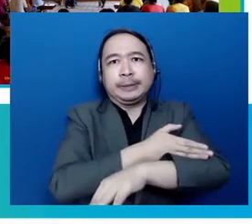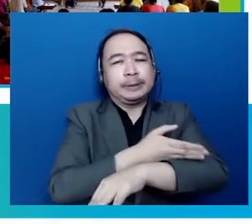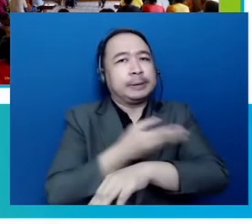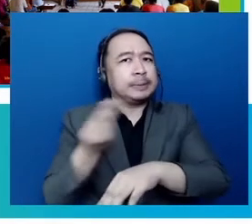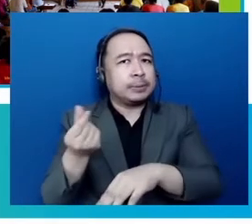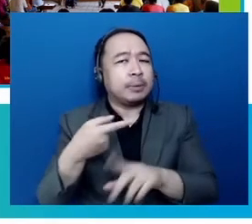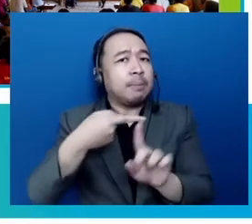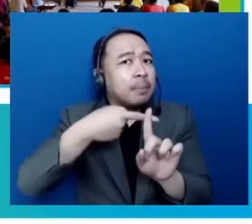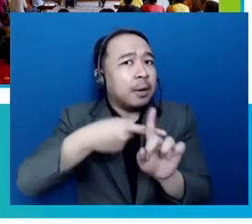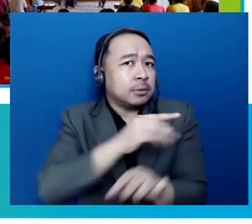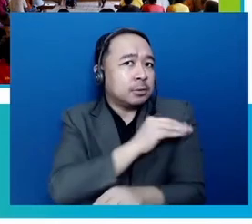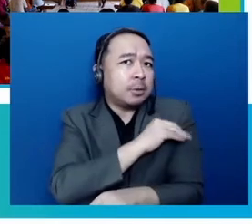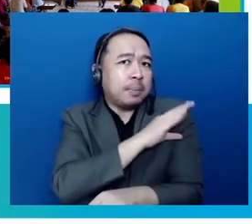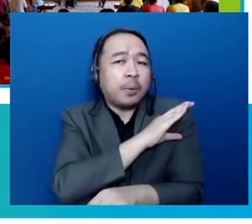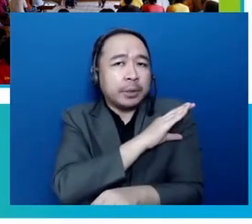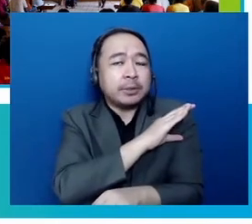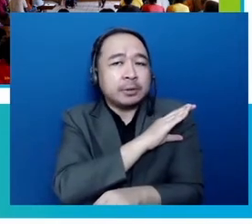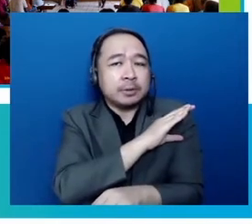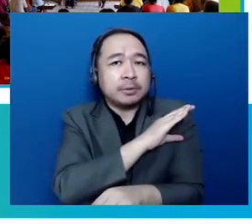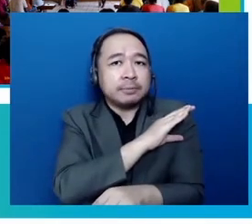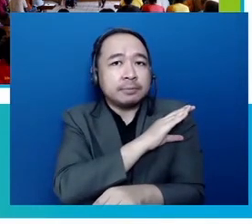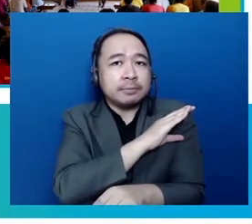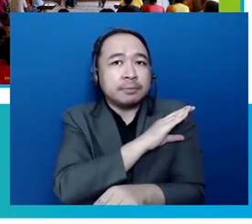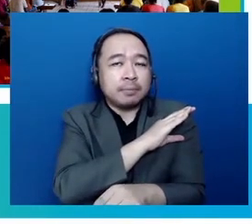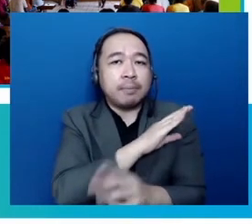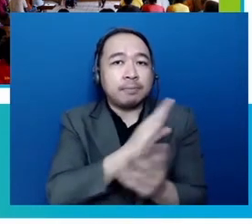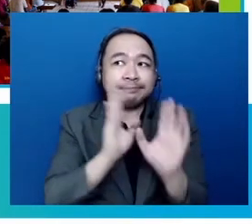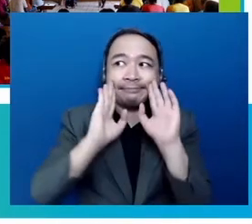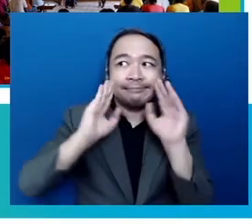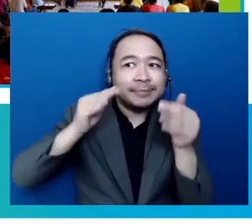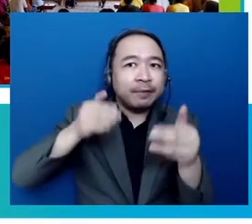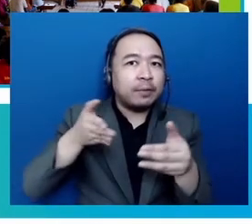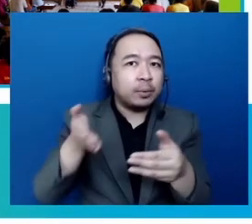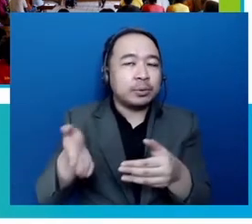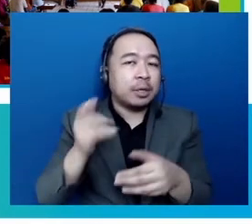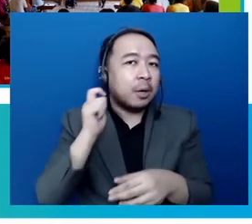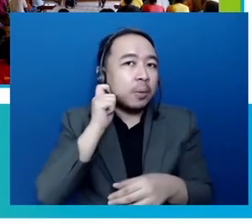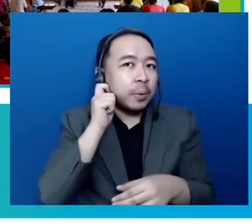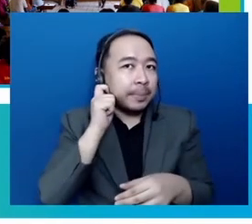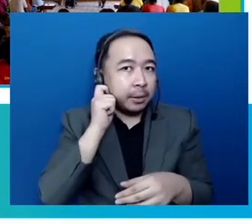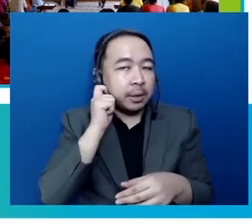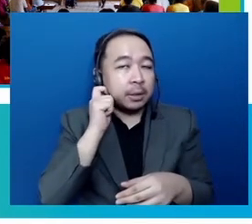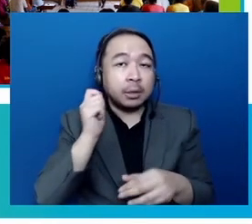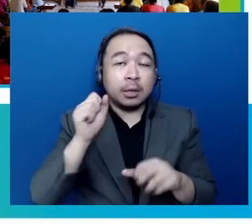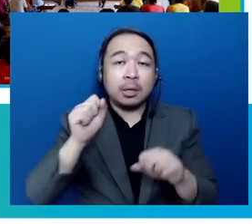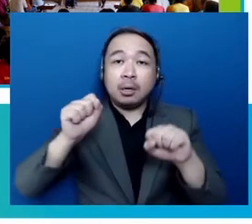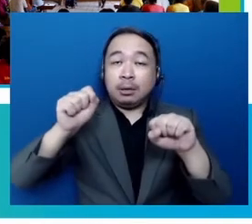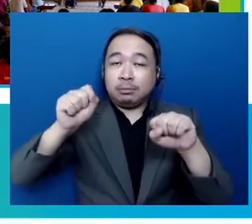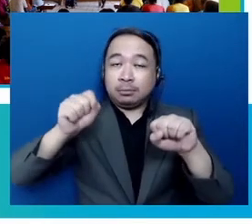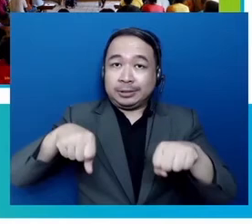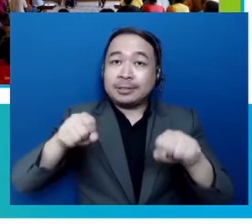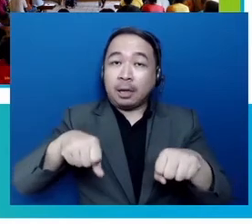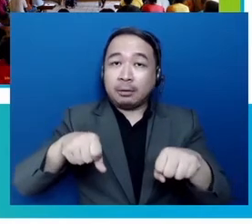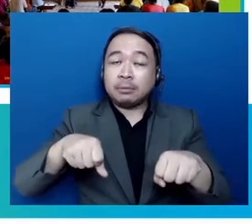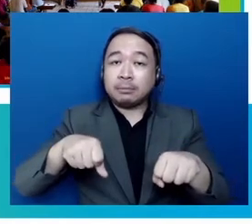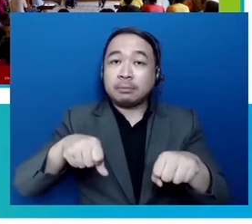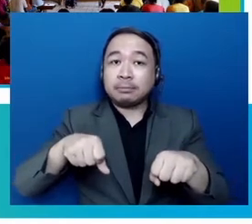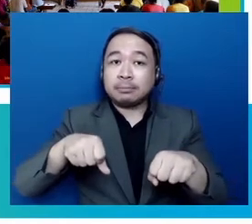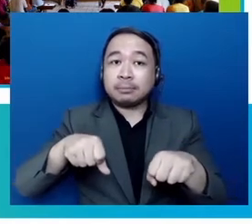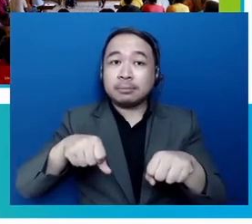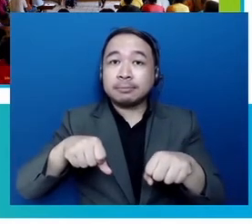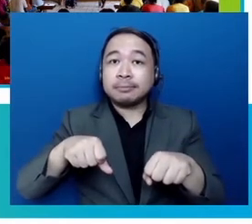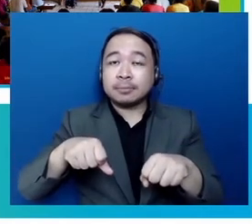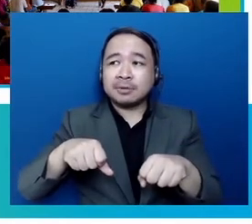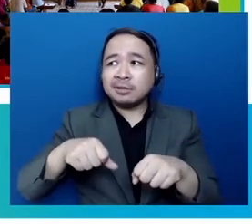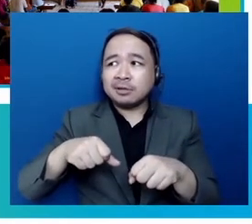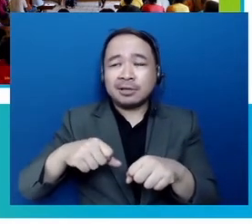empowerment. In terms of empowerment, the women are being able to earn their own income and